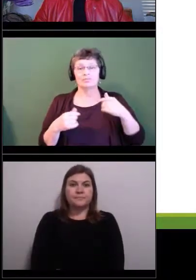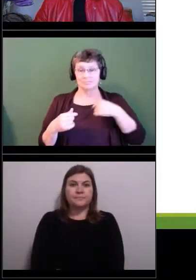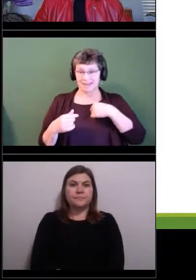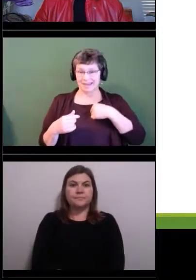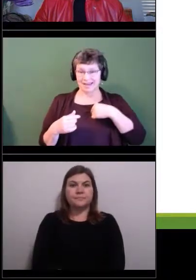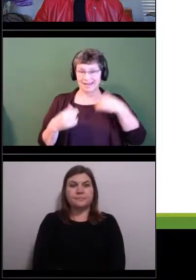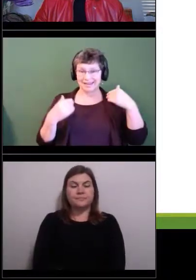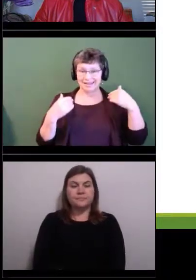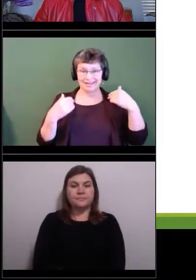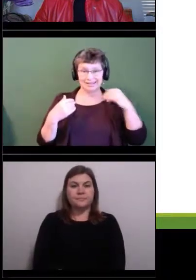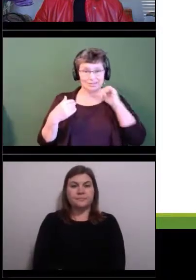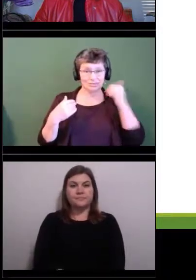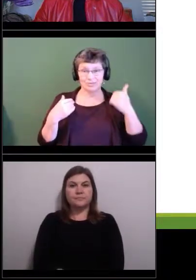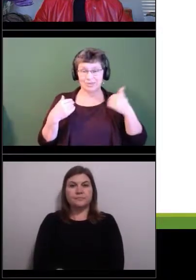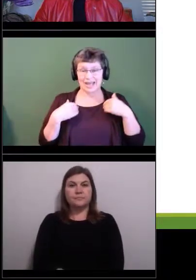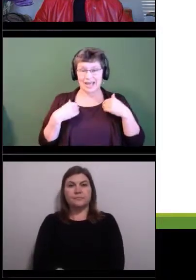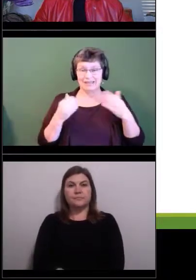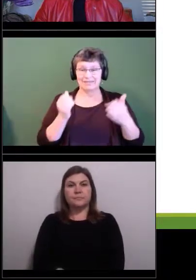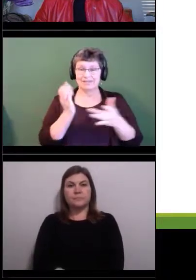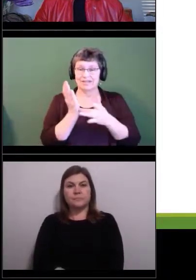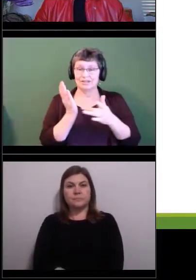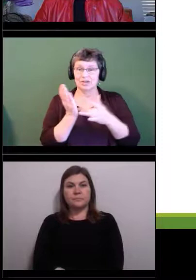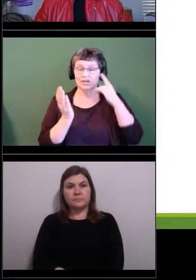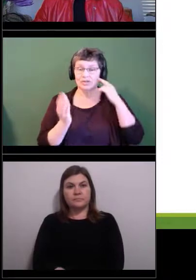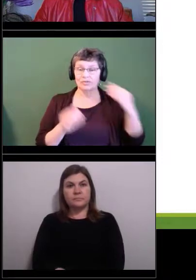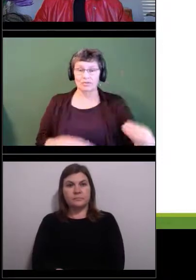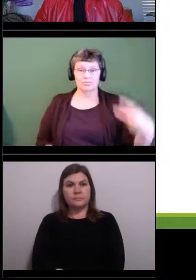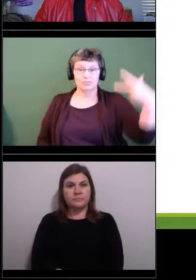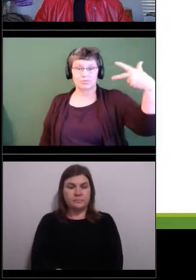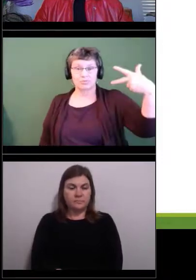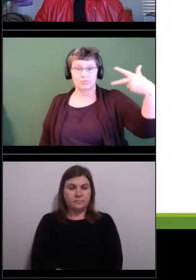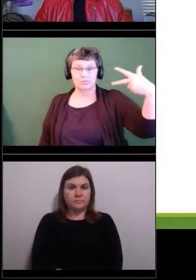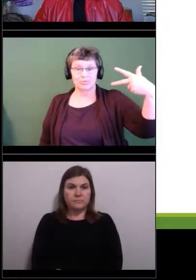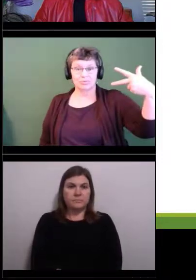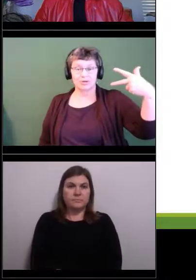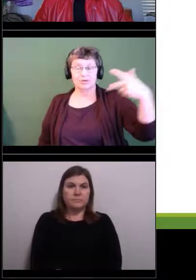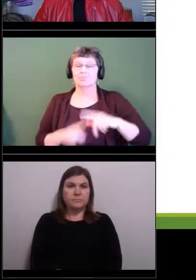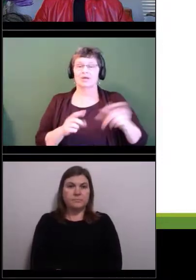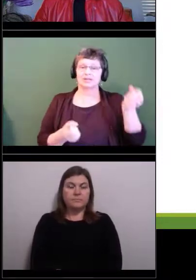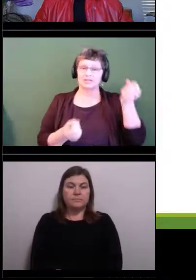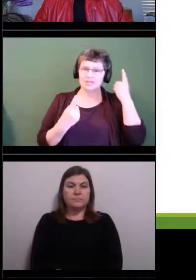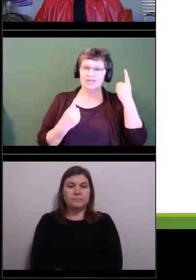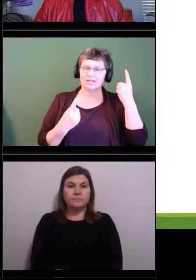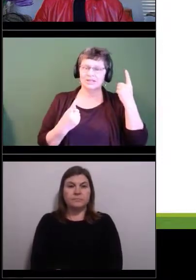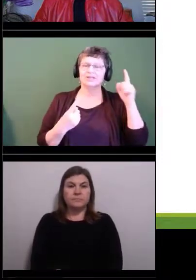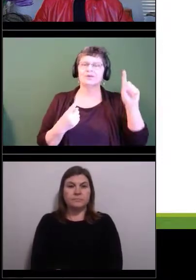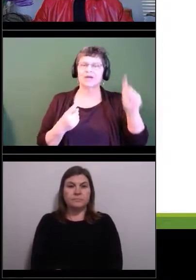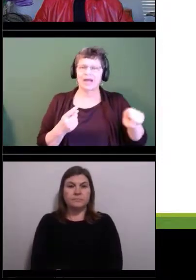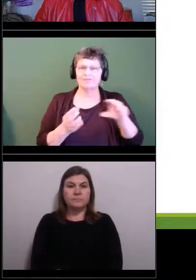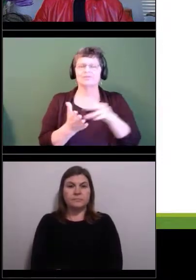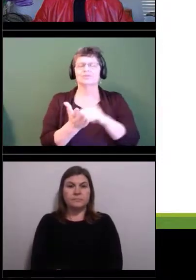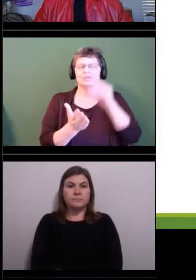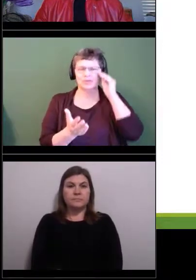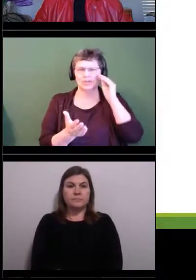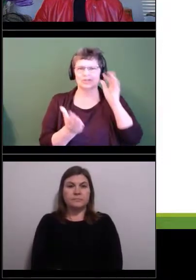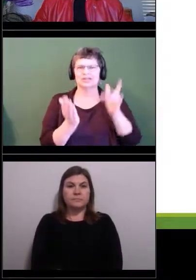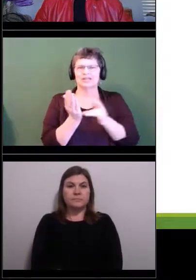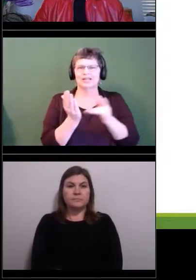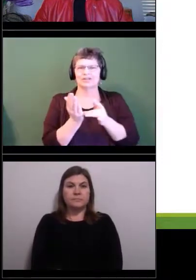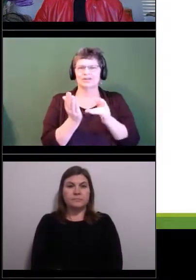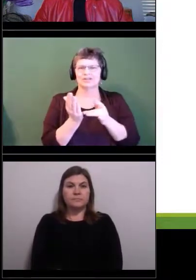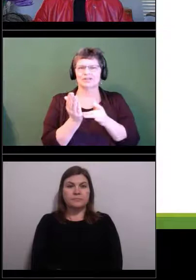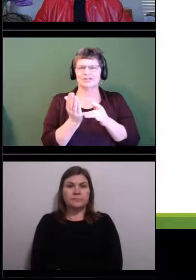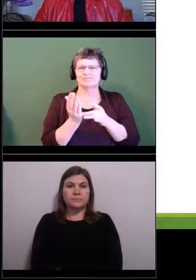on this this webinar that we're doing, is if you have to learn the technology. It's the